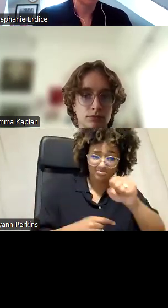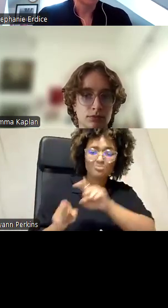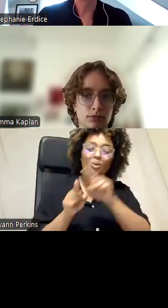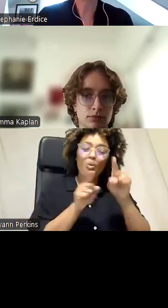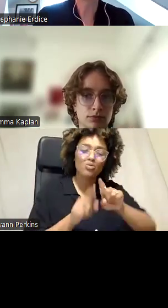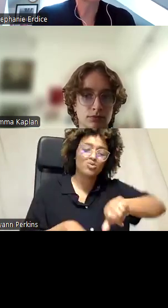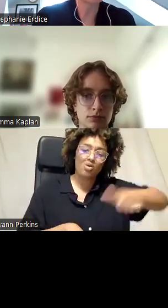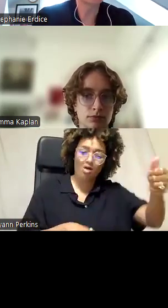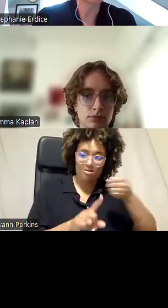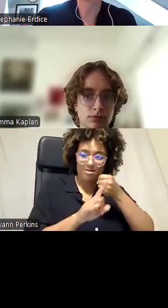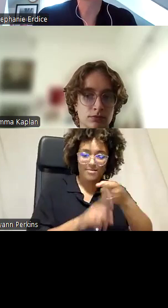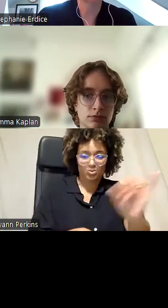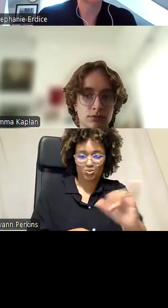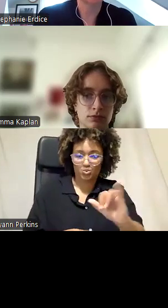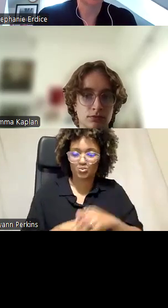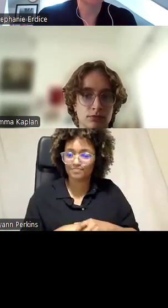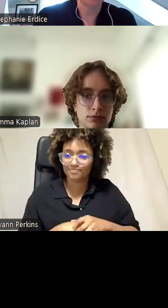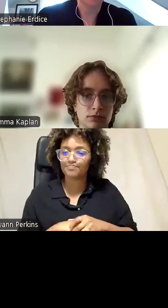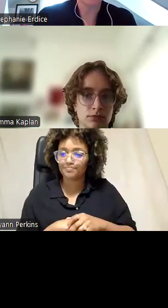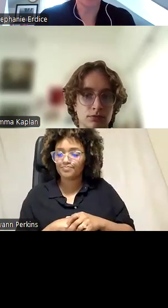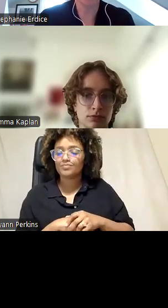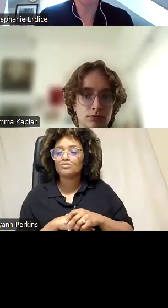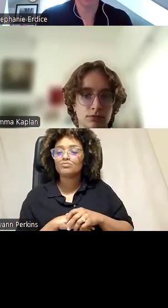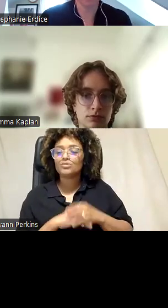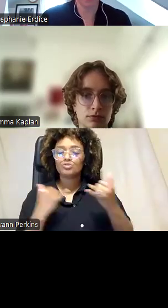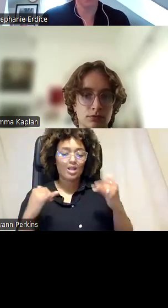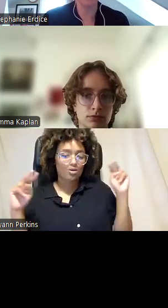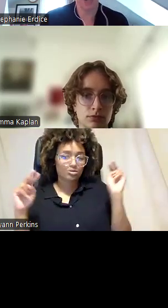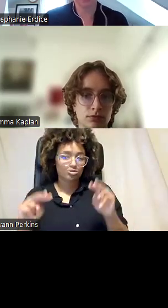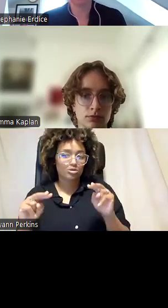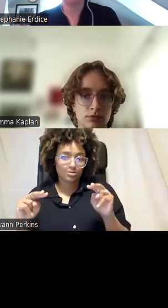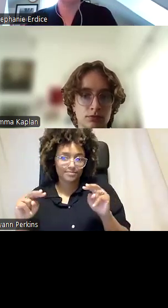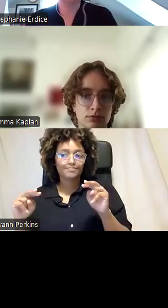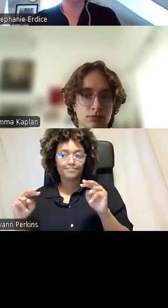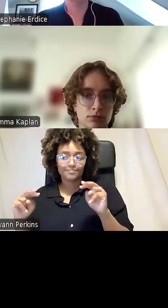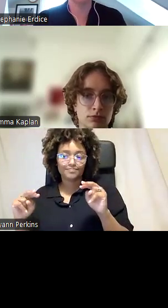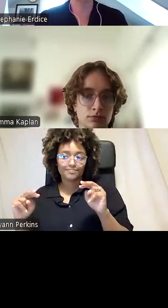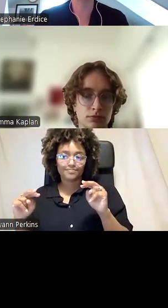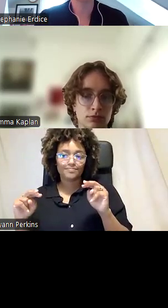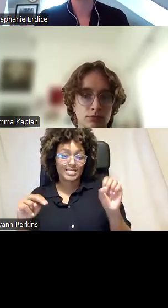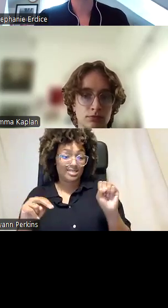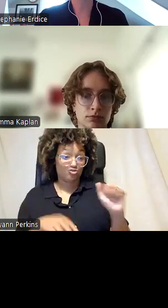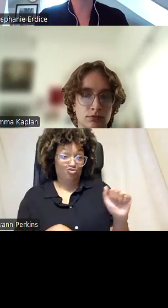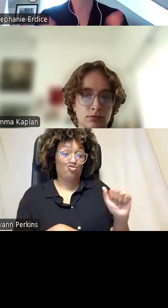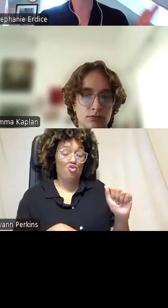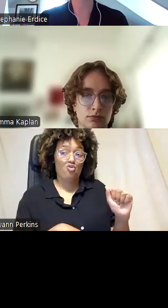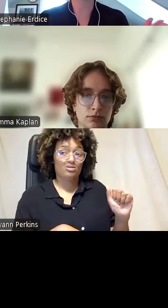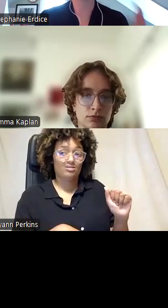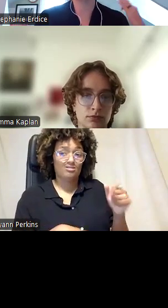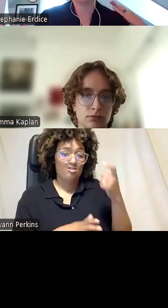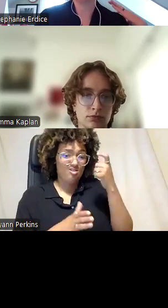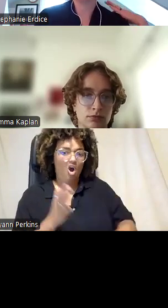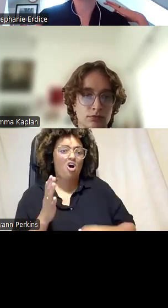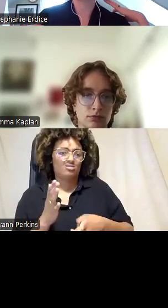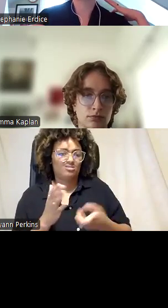ways. And so let's look more specifically about how this impacts sexual assault survivors. So I'm not going to read